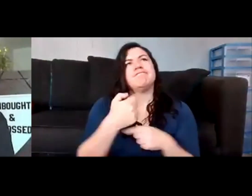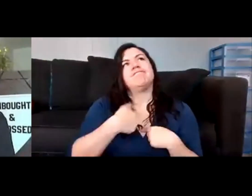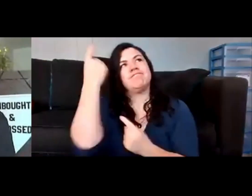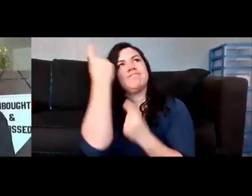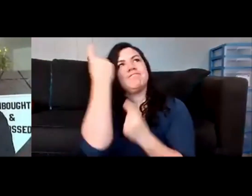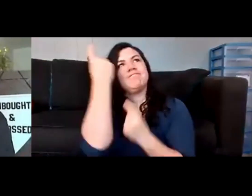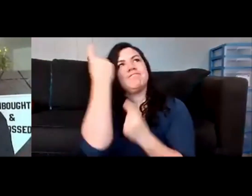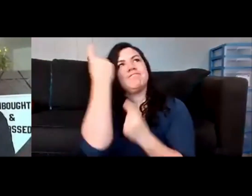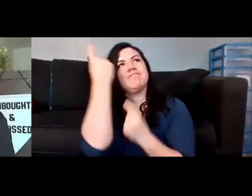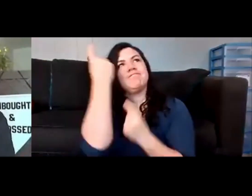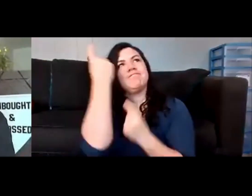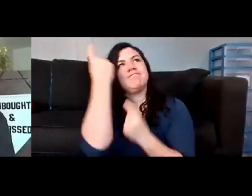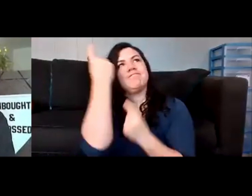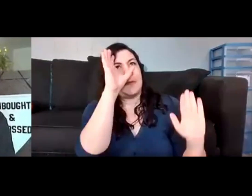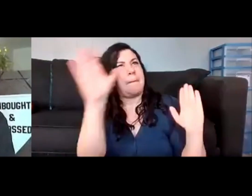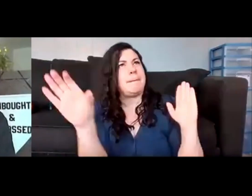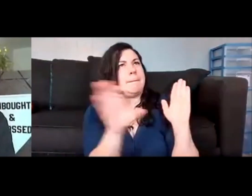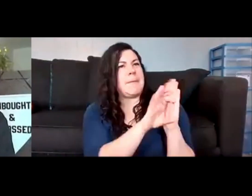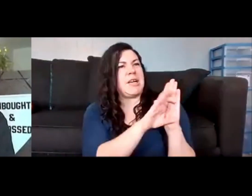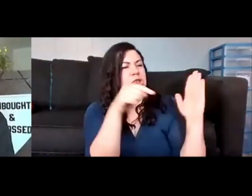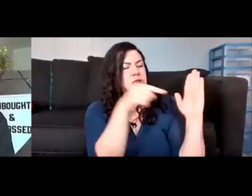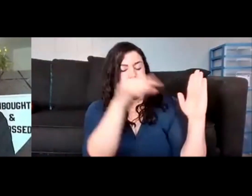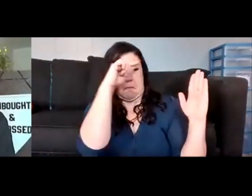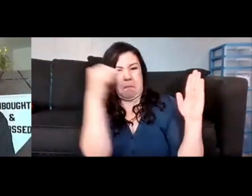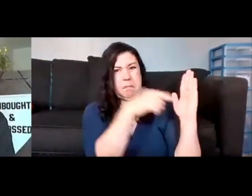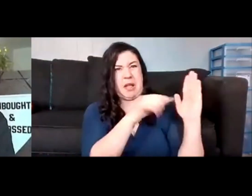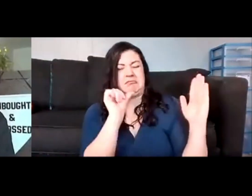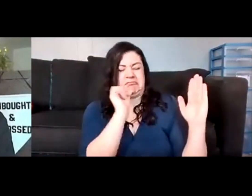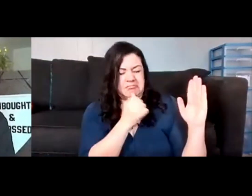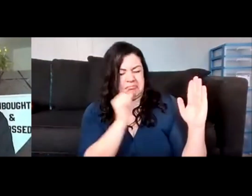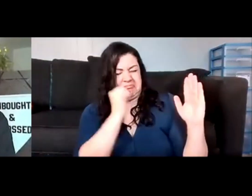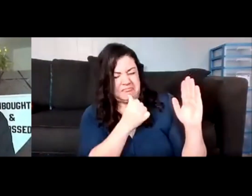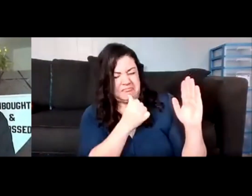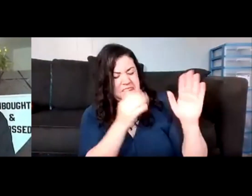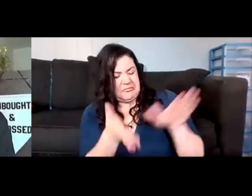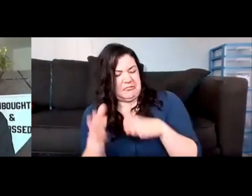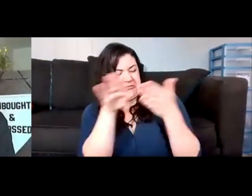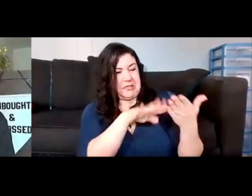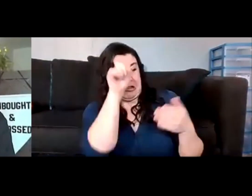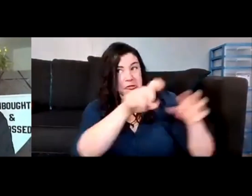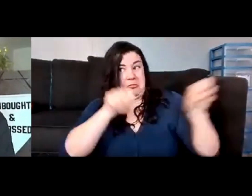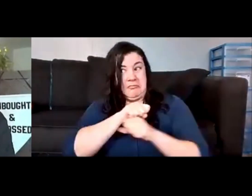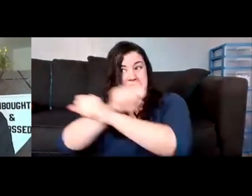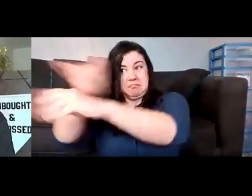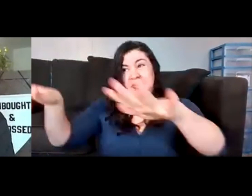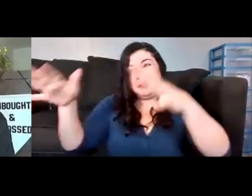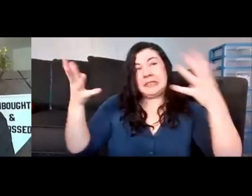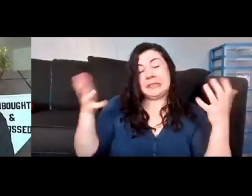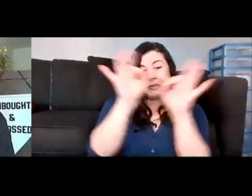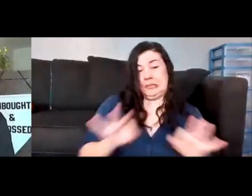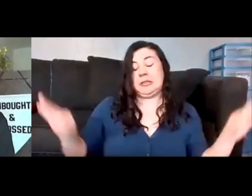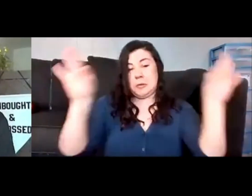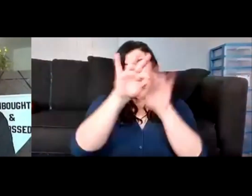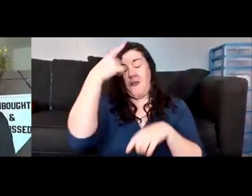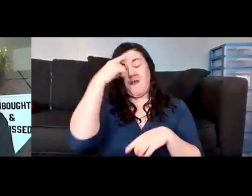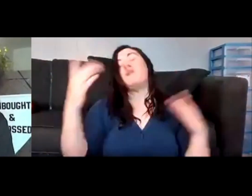before distributing images of Black suffering and death is really vital in the fight against anti-Black racism and to create a